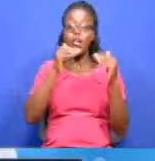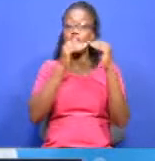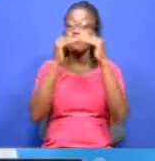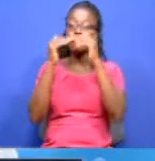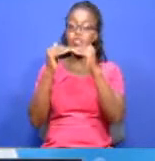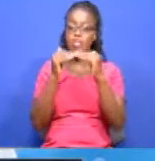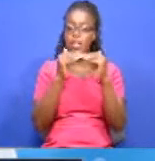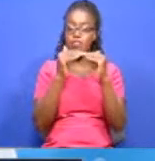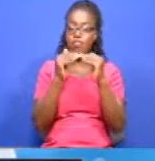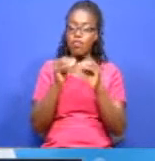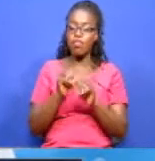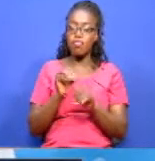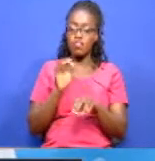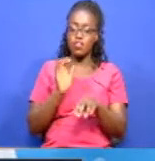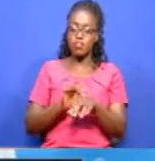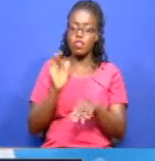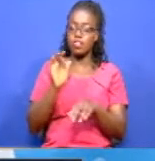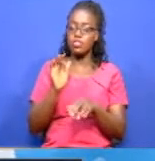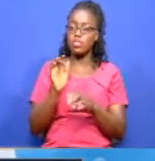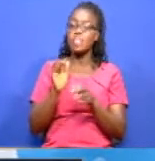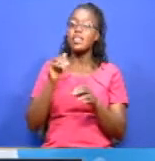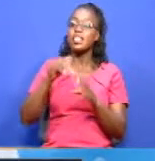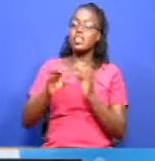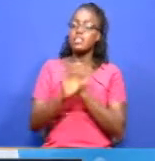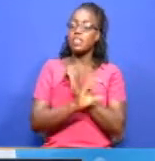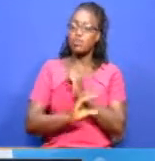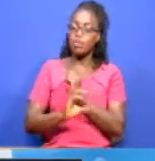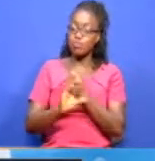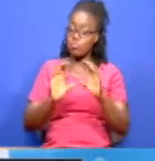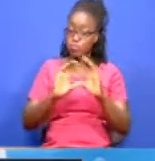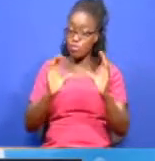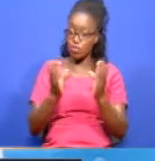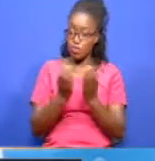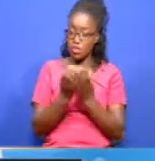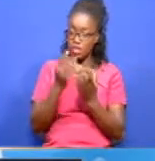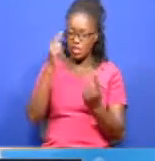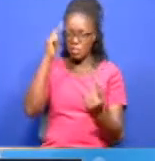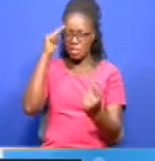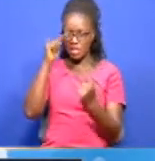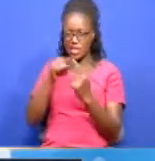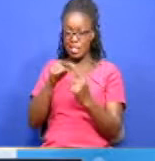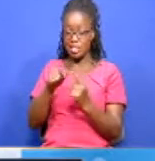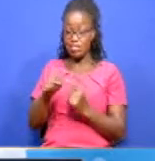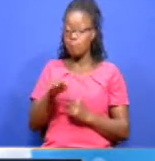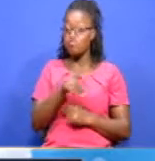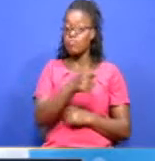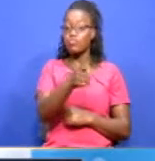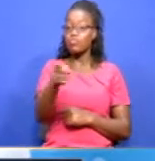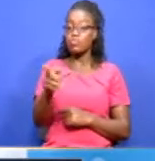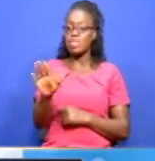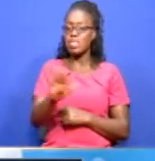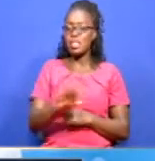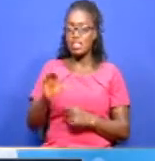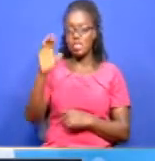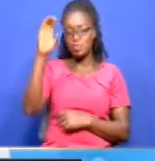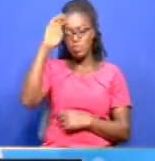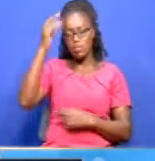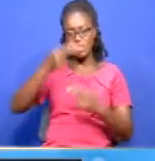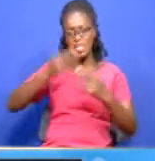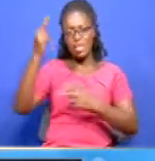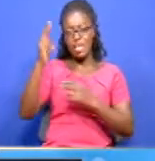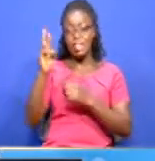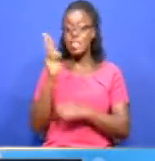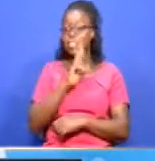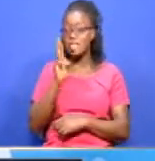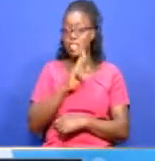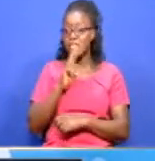of transmission within the community, we will target those areas that we consider a high risk and impose